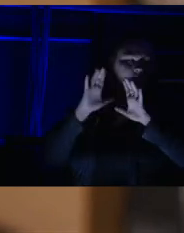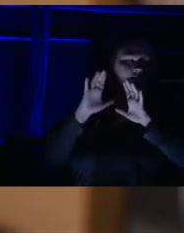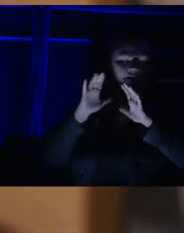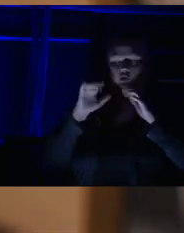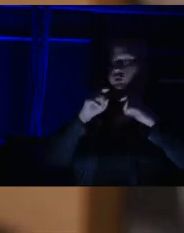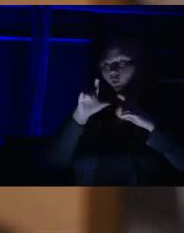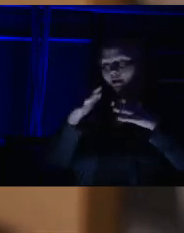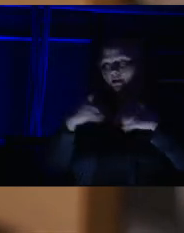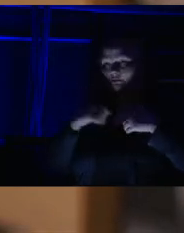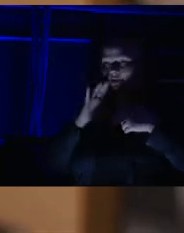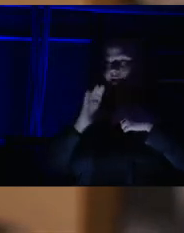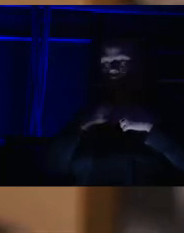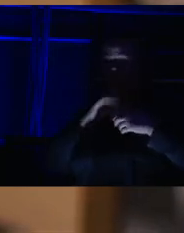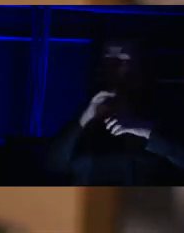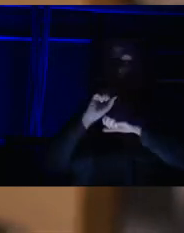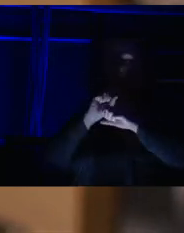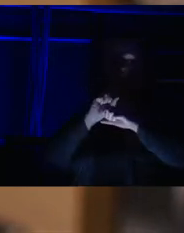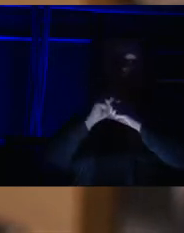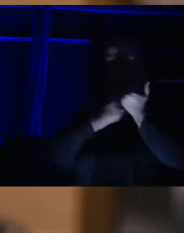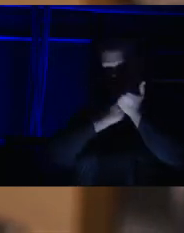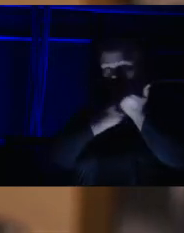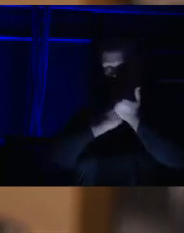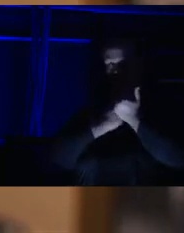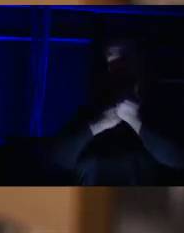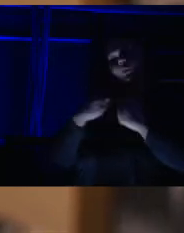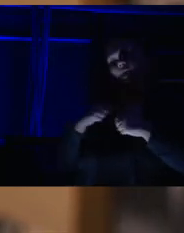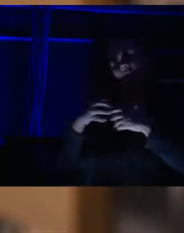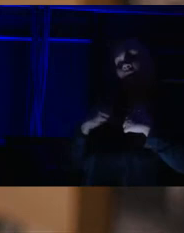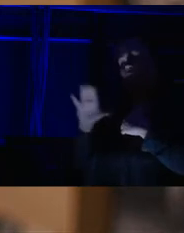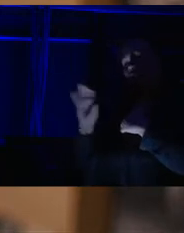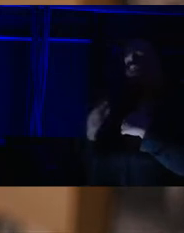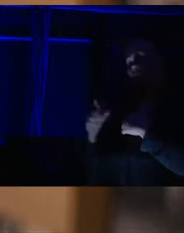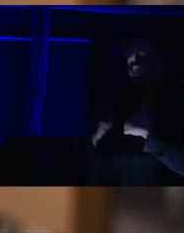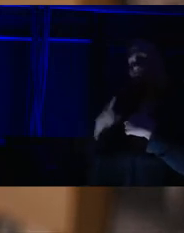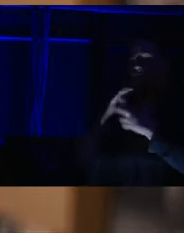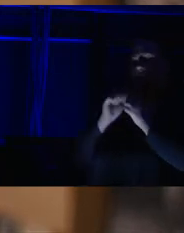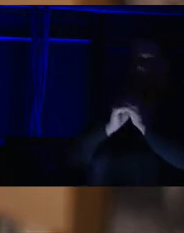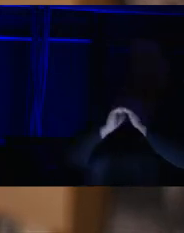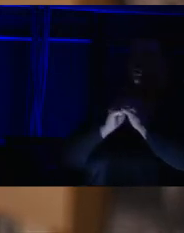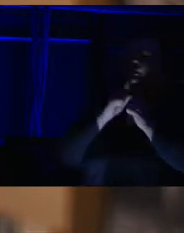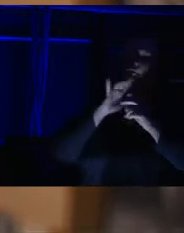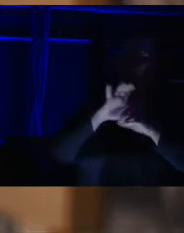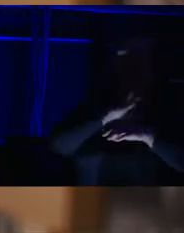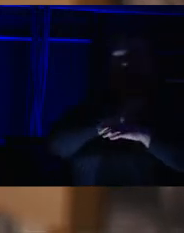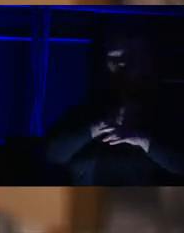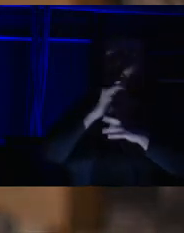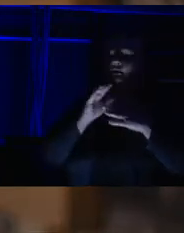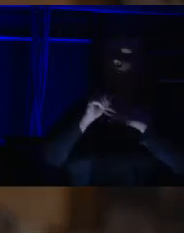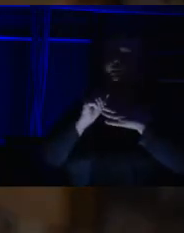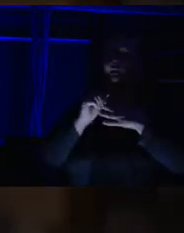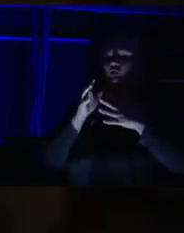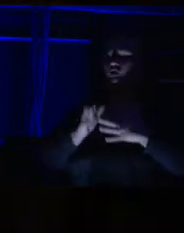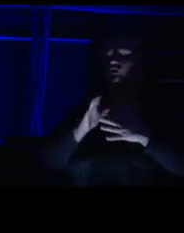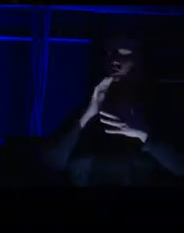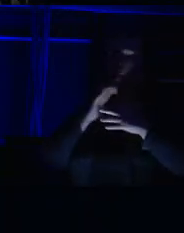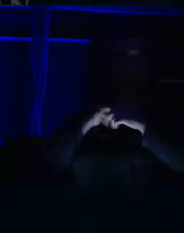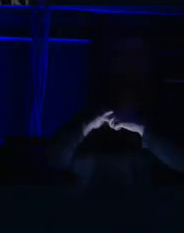support, we have your back, and together we will energize the phrase, leaders and